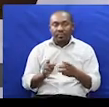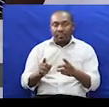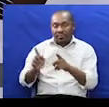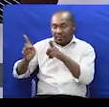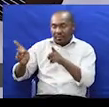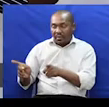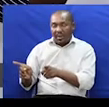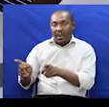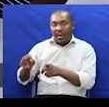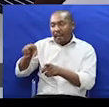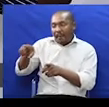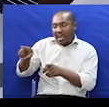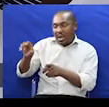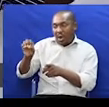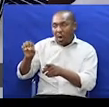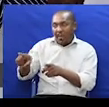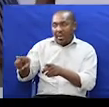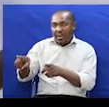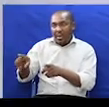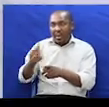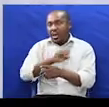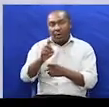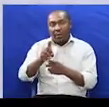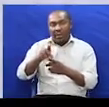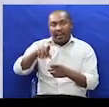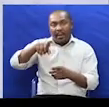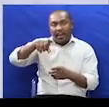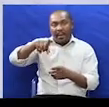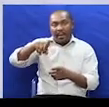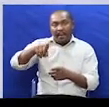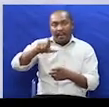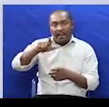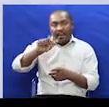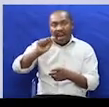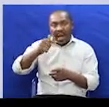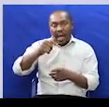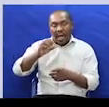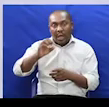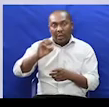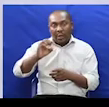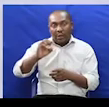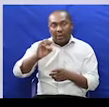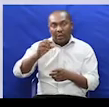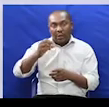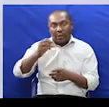abbreviated as P or P, not a plaster of Paris, but phenolphthalein as indicator. Therefore, in